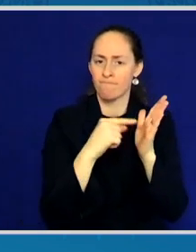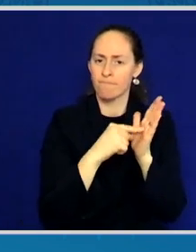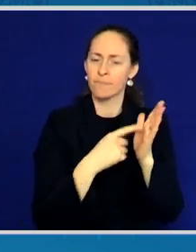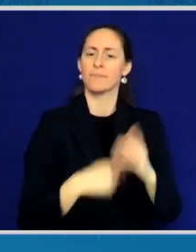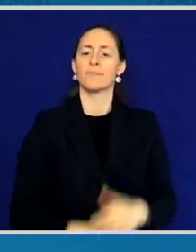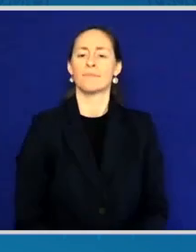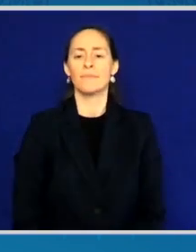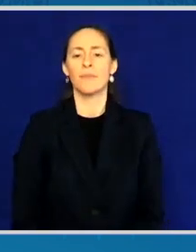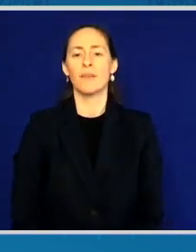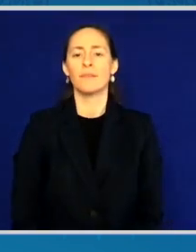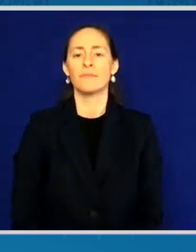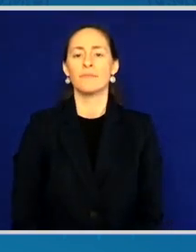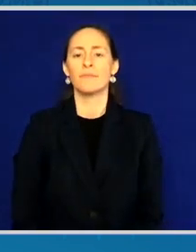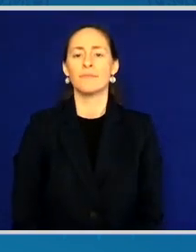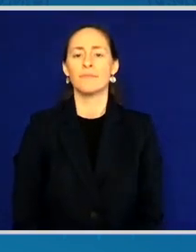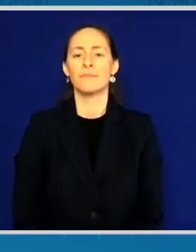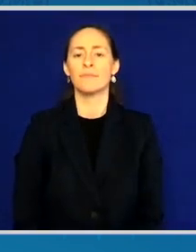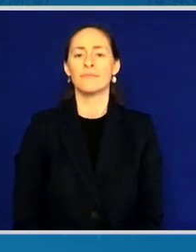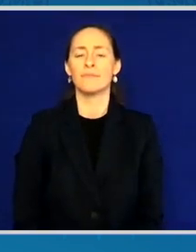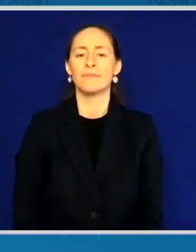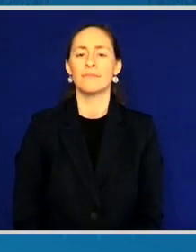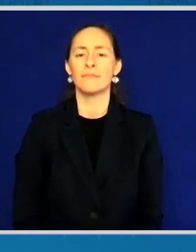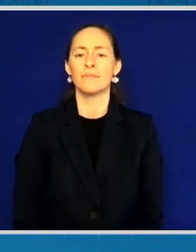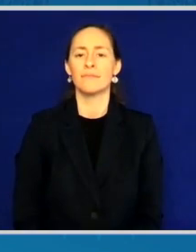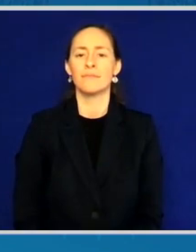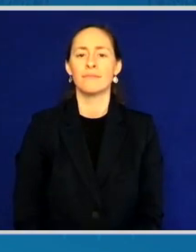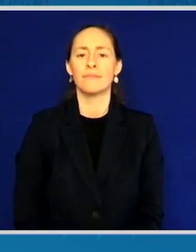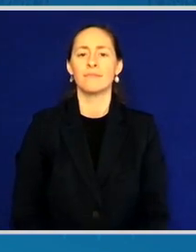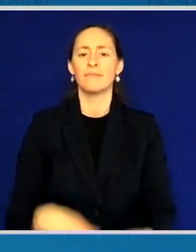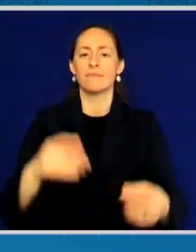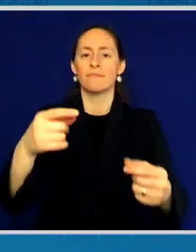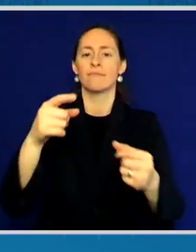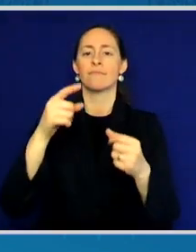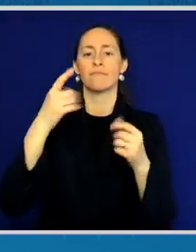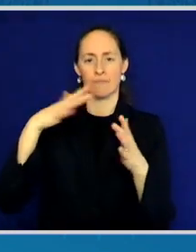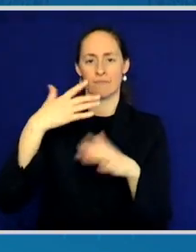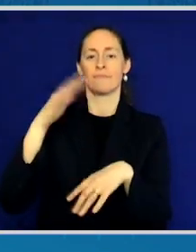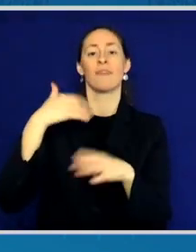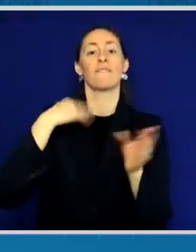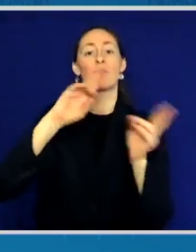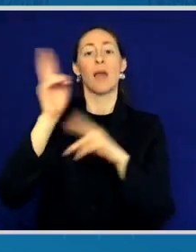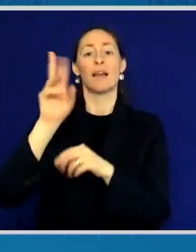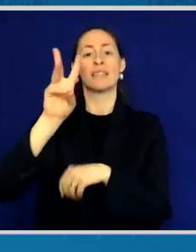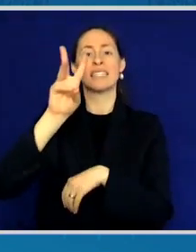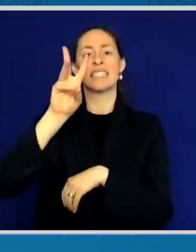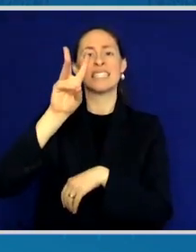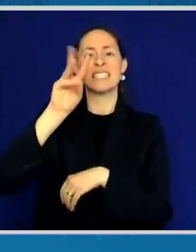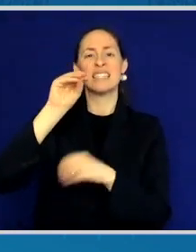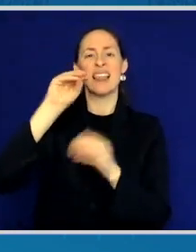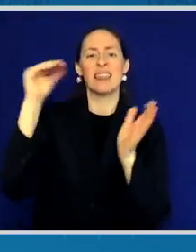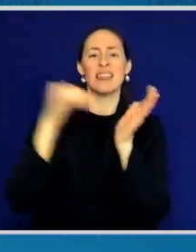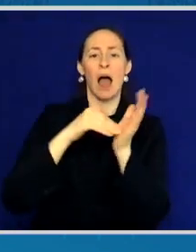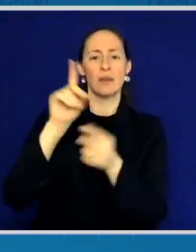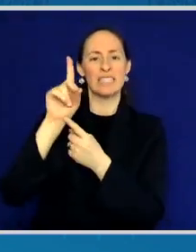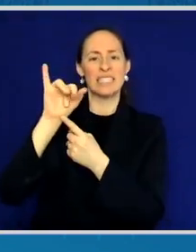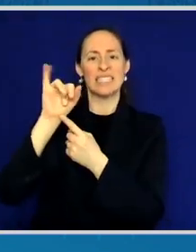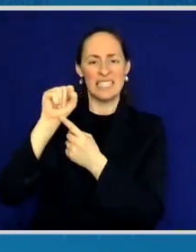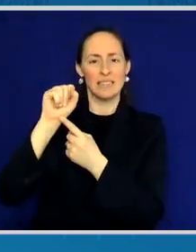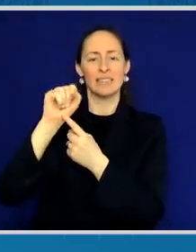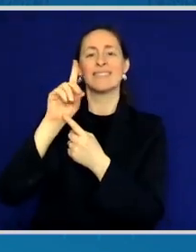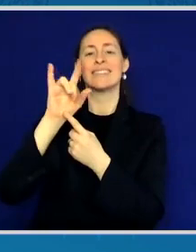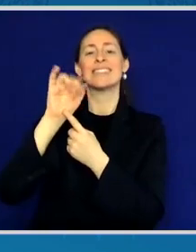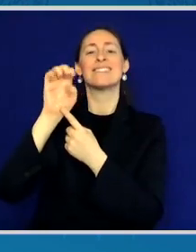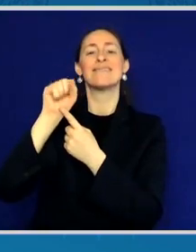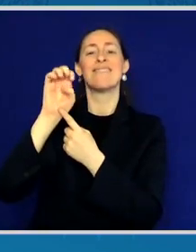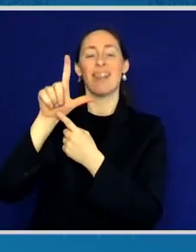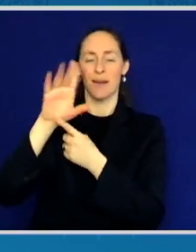are to replace 60,000 diesel buses mostly diesel buses with 60,000 zero-emission buses. Understanding